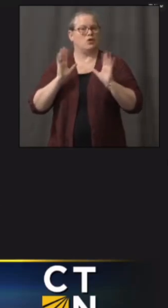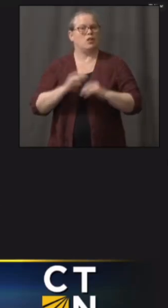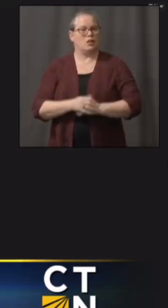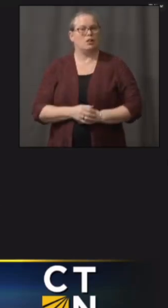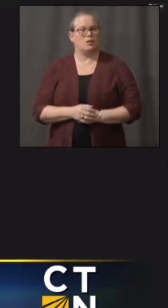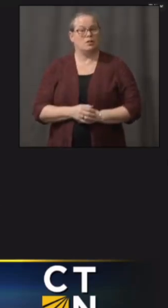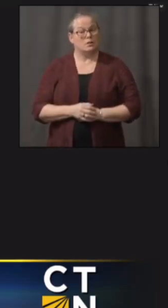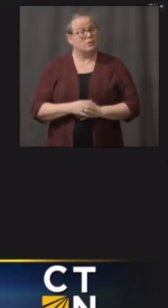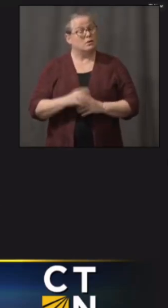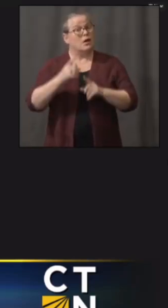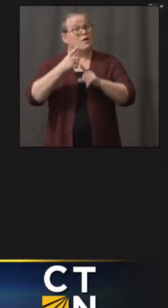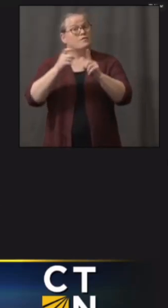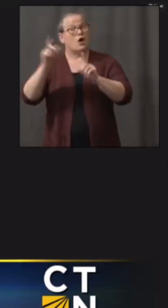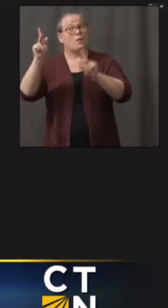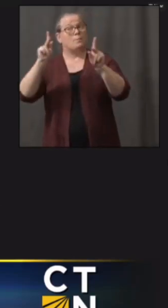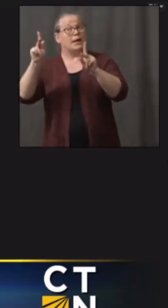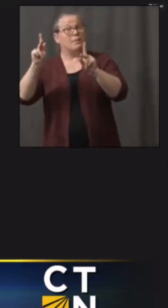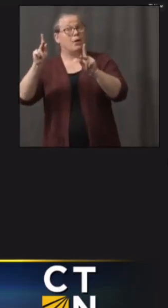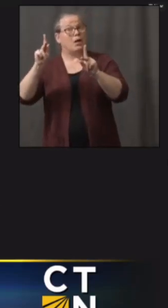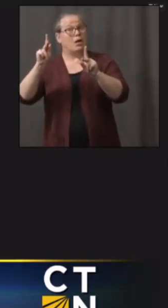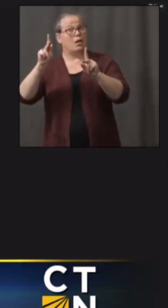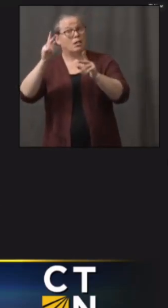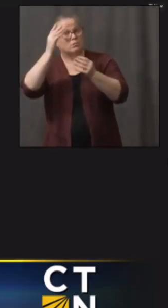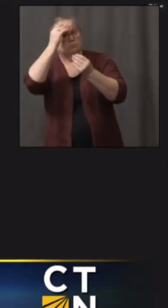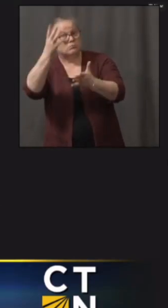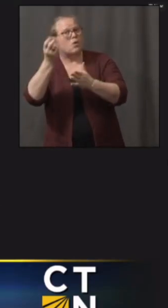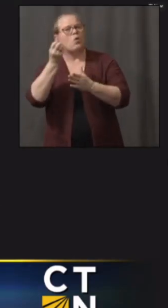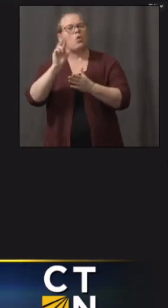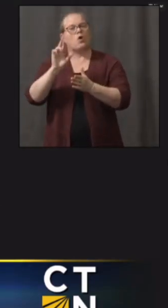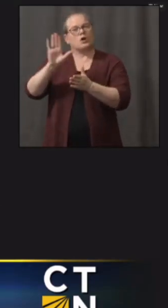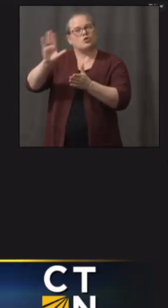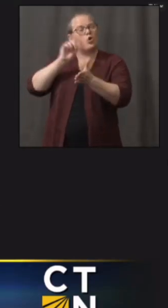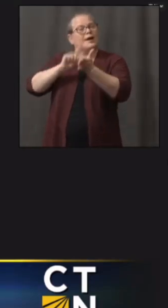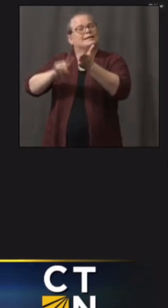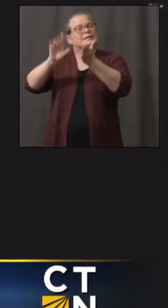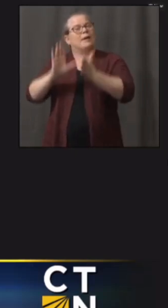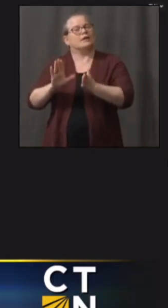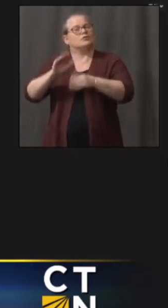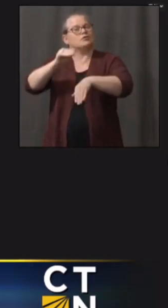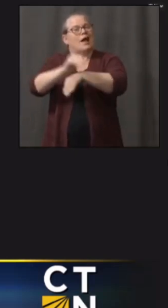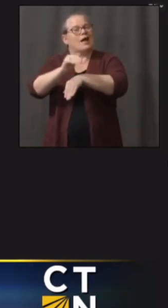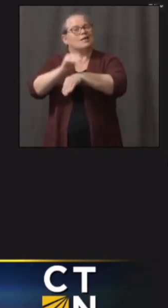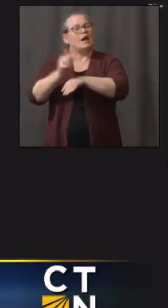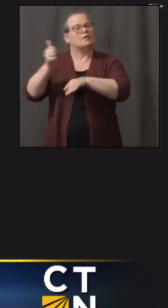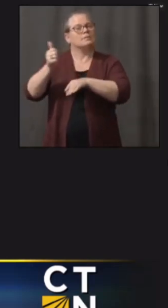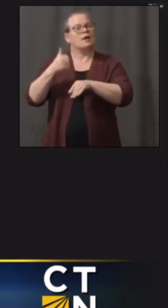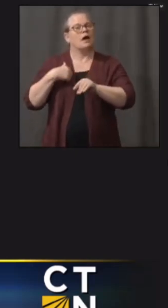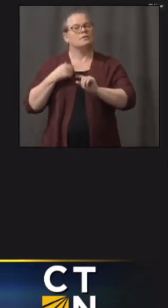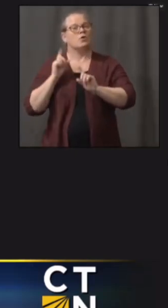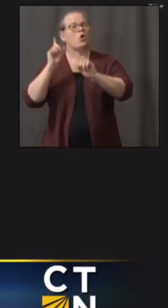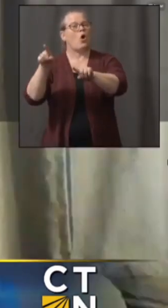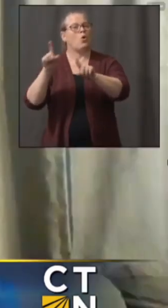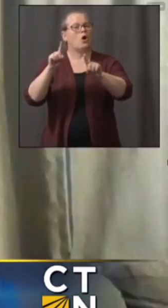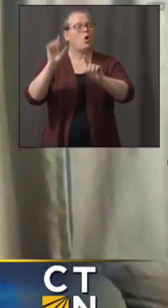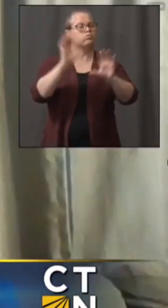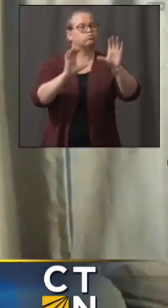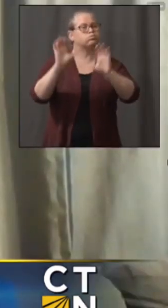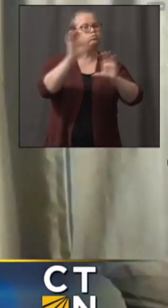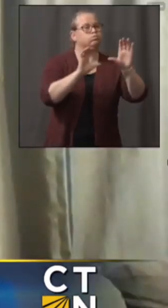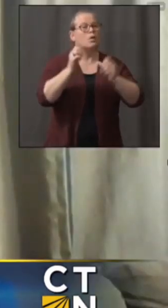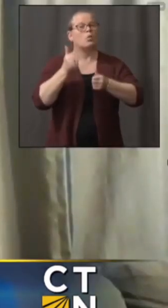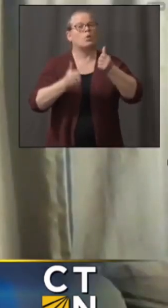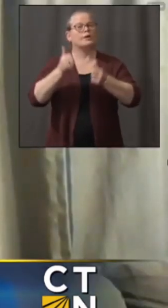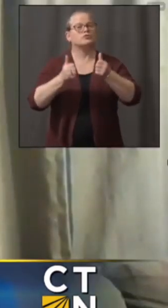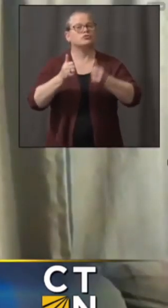you redirected any of your inspectors to basically going out at night and looking for crowds? These have been based